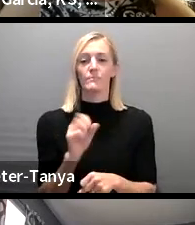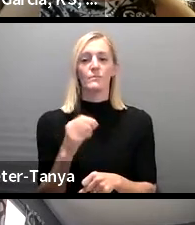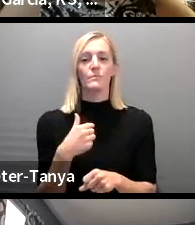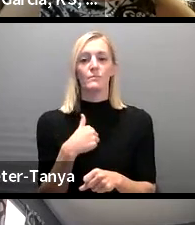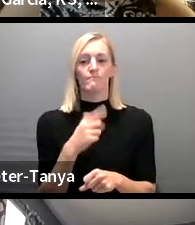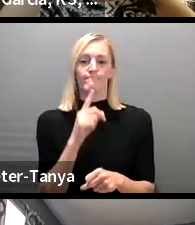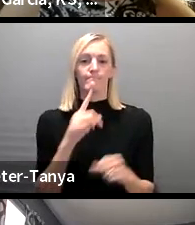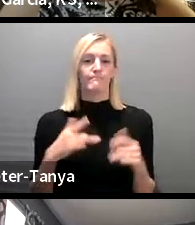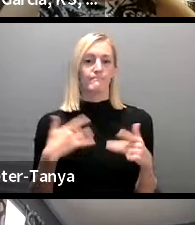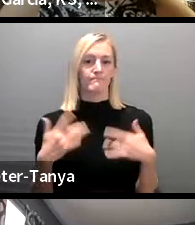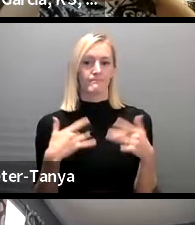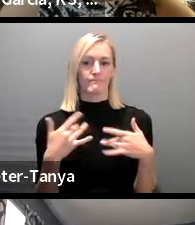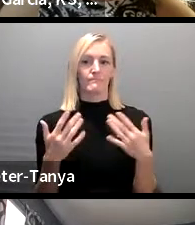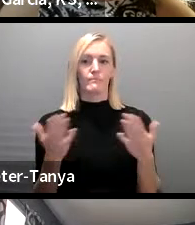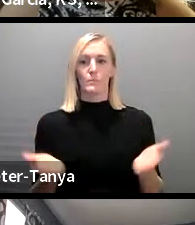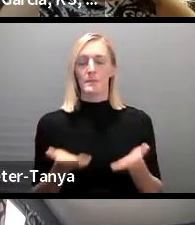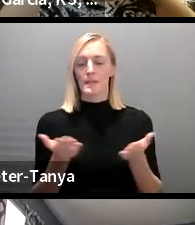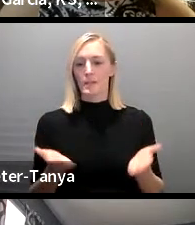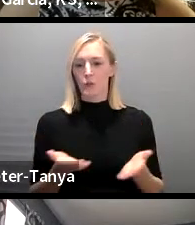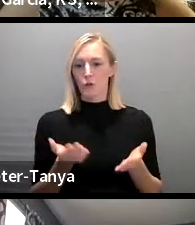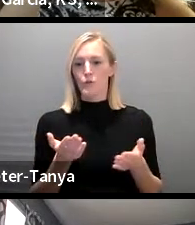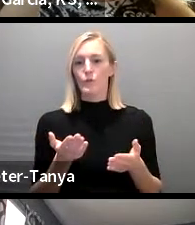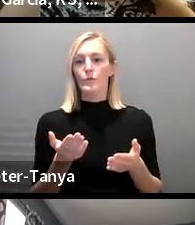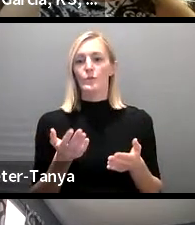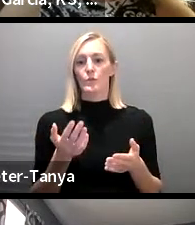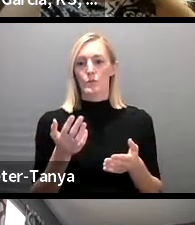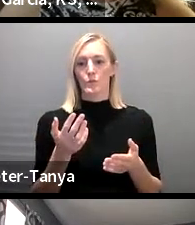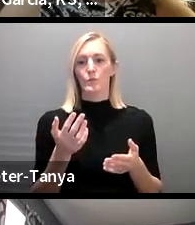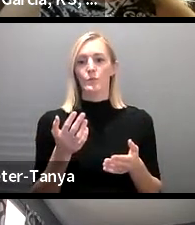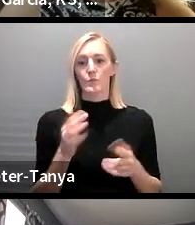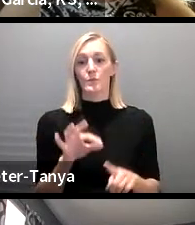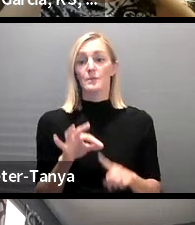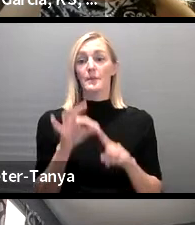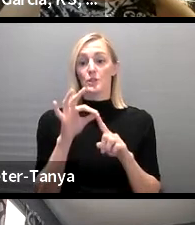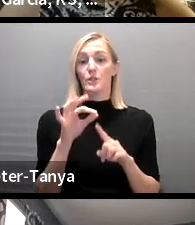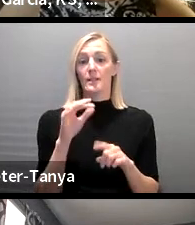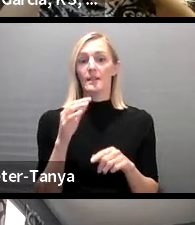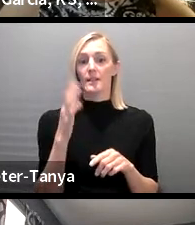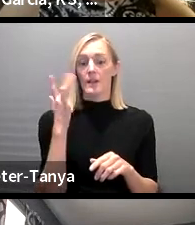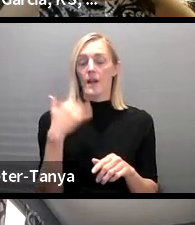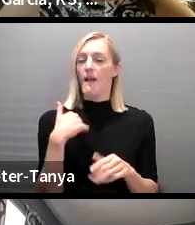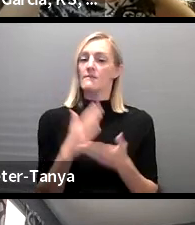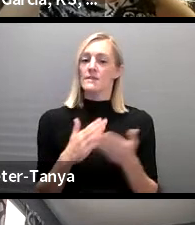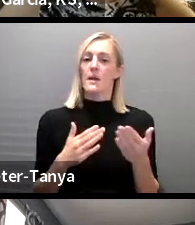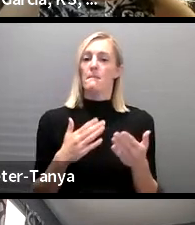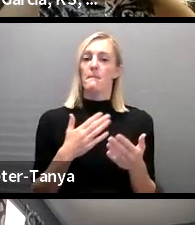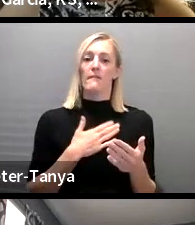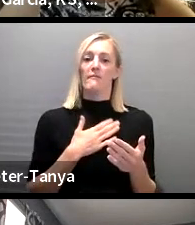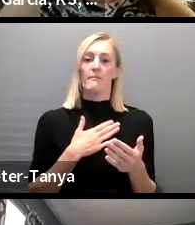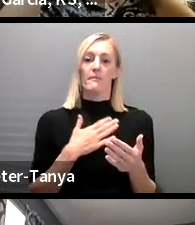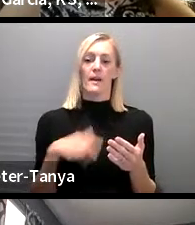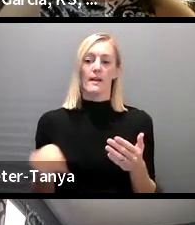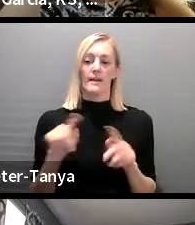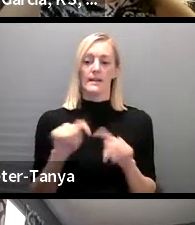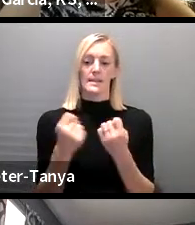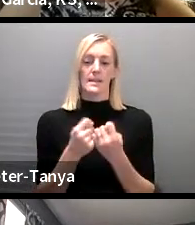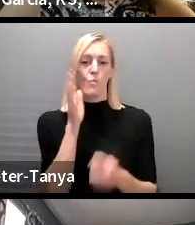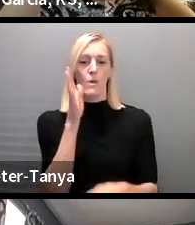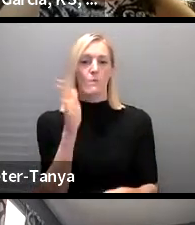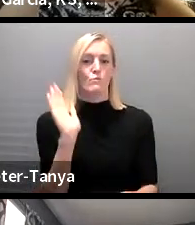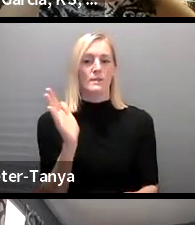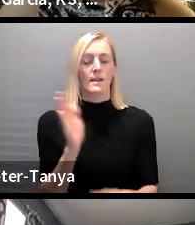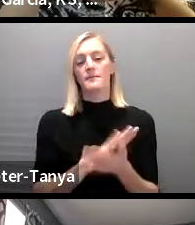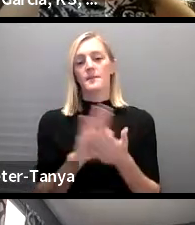really excited to be here today, especially because we've got some of my team members presenting. So nice to meet you